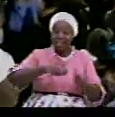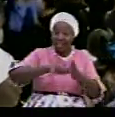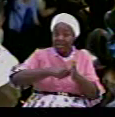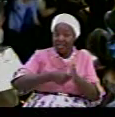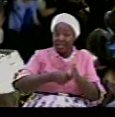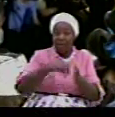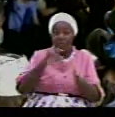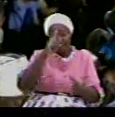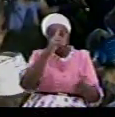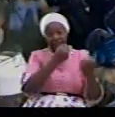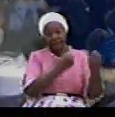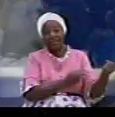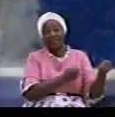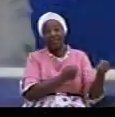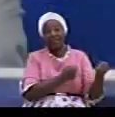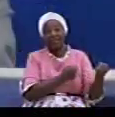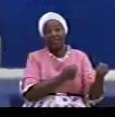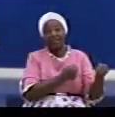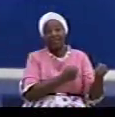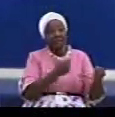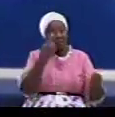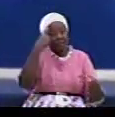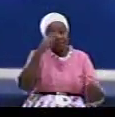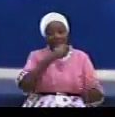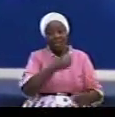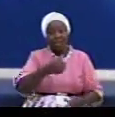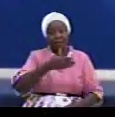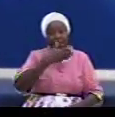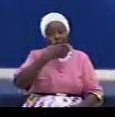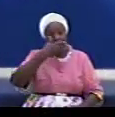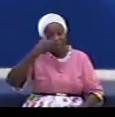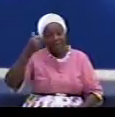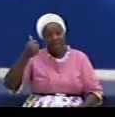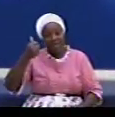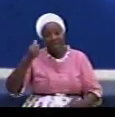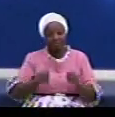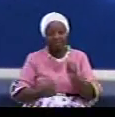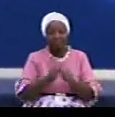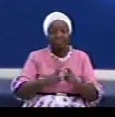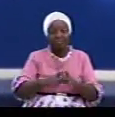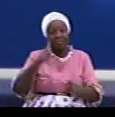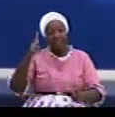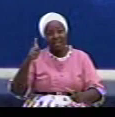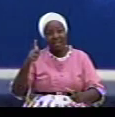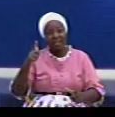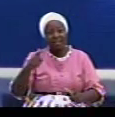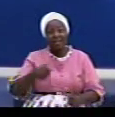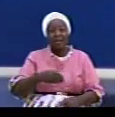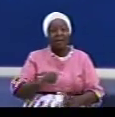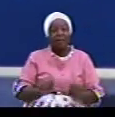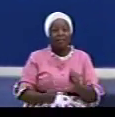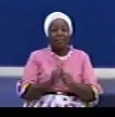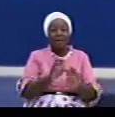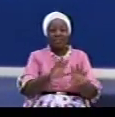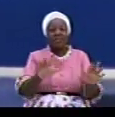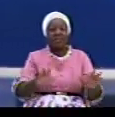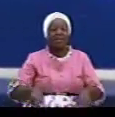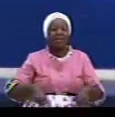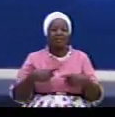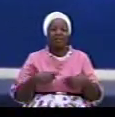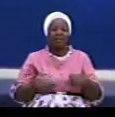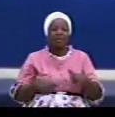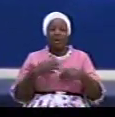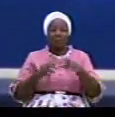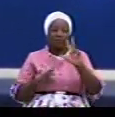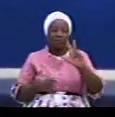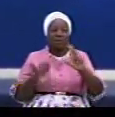faith for a better, bigger, brighter life. Three things we're looking at. Number one,